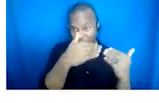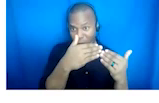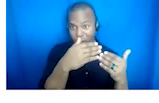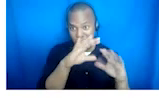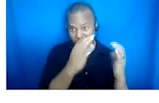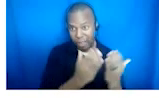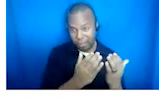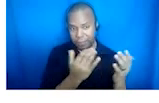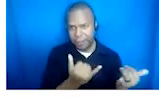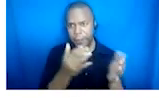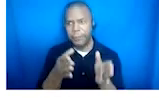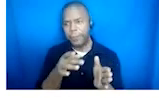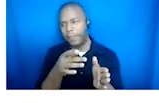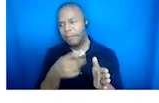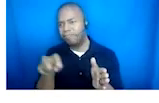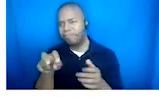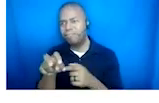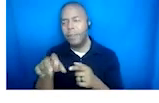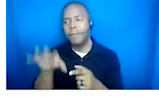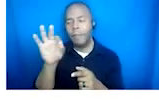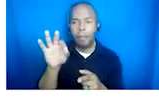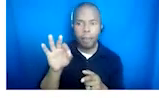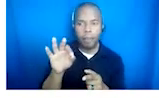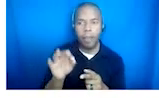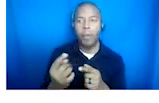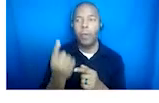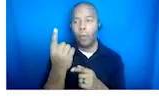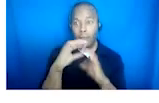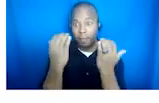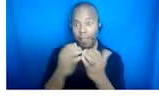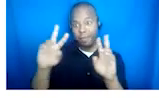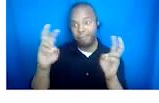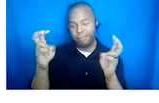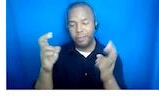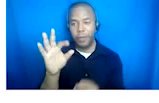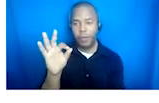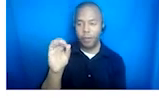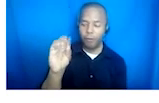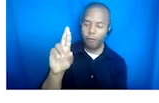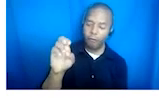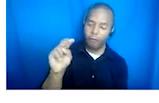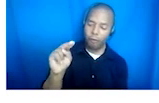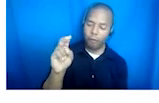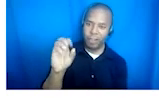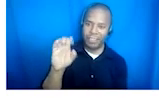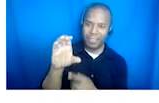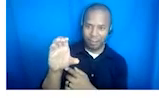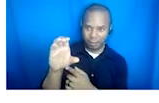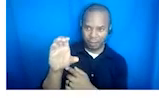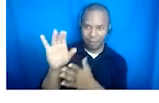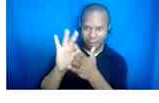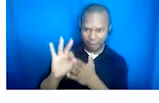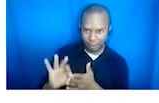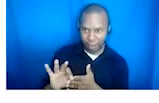So they're a crim major and they found a course on forensic accounting. We don't offer that